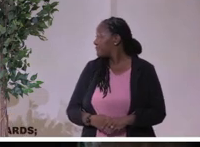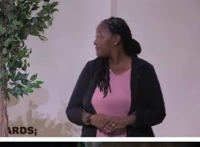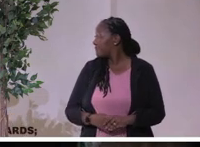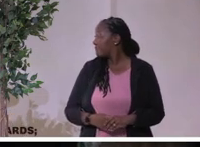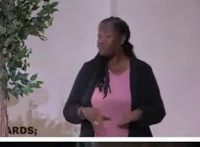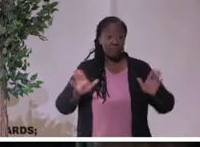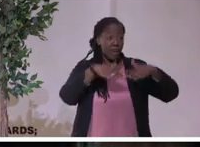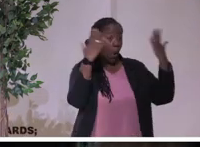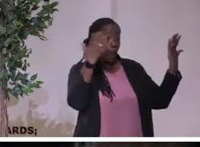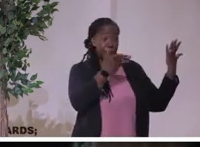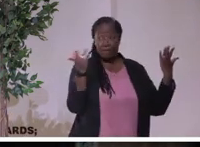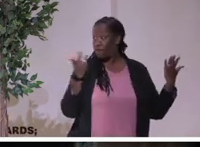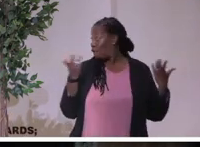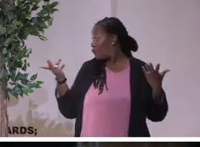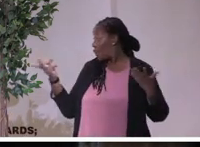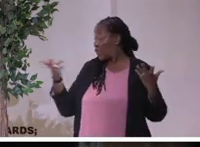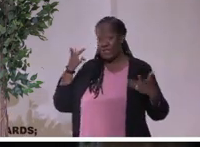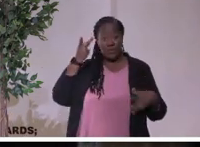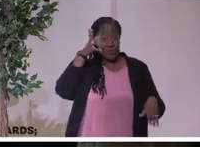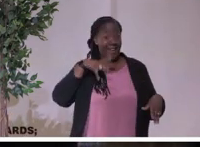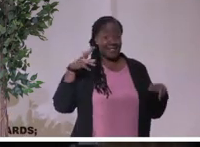question still open. If anybody wants to take.